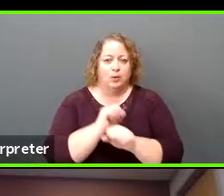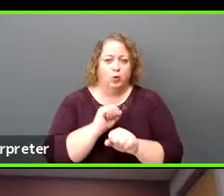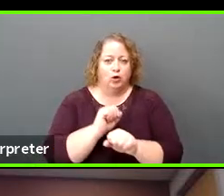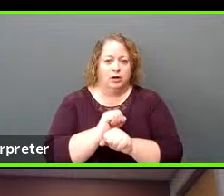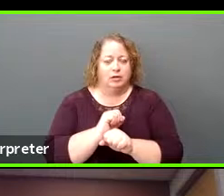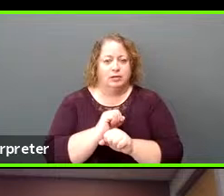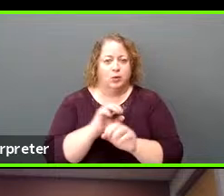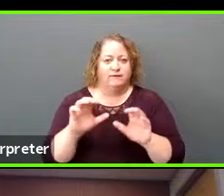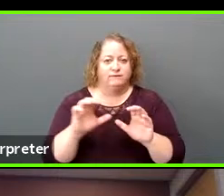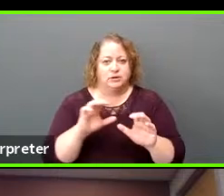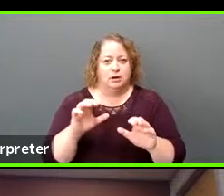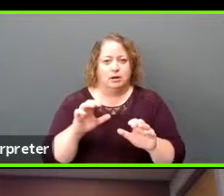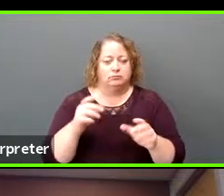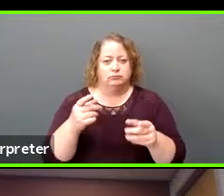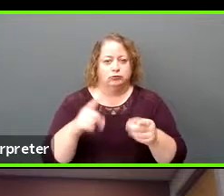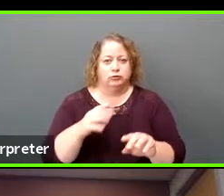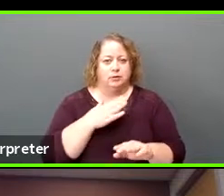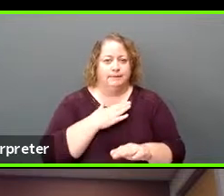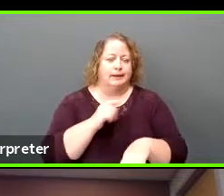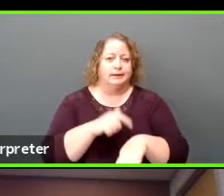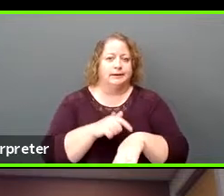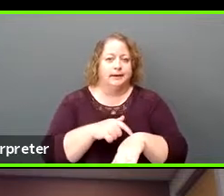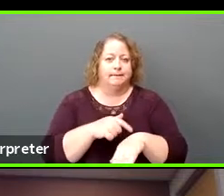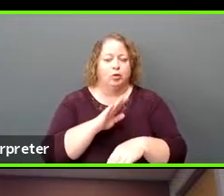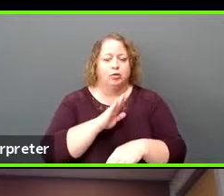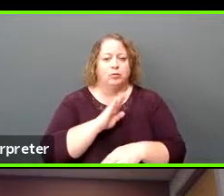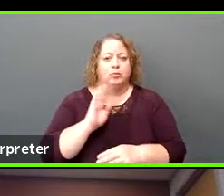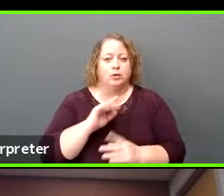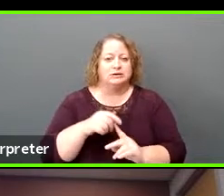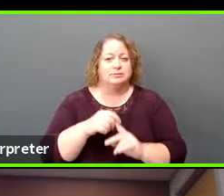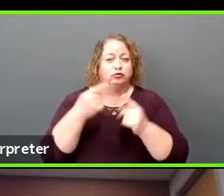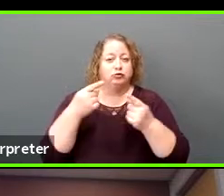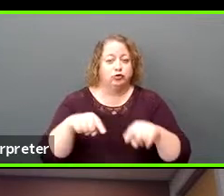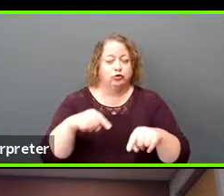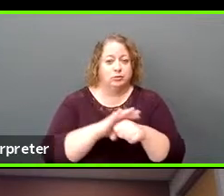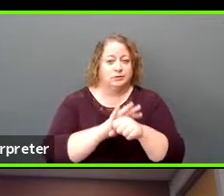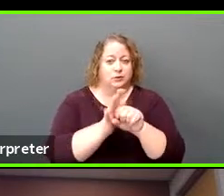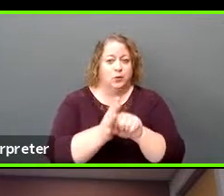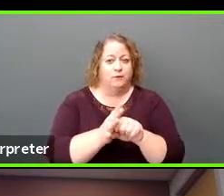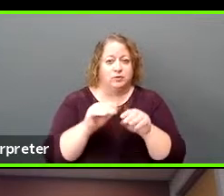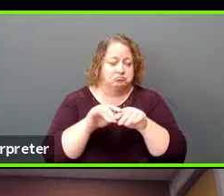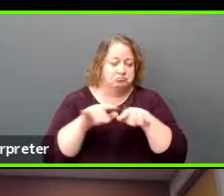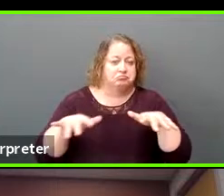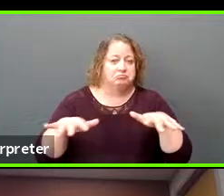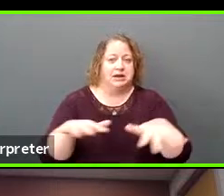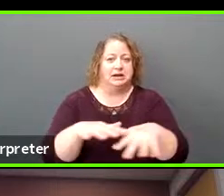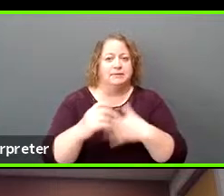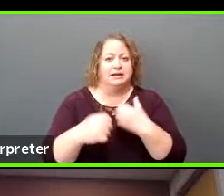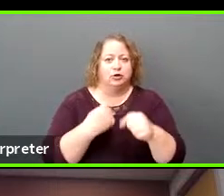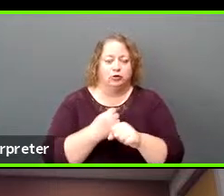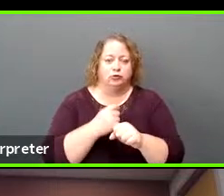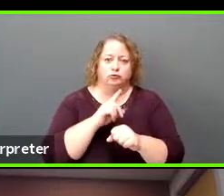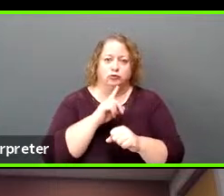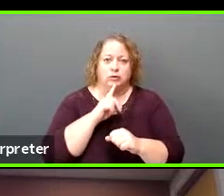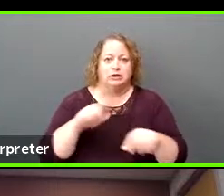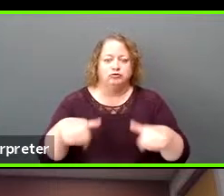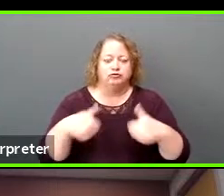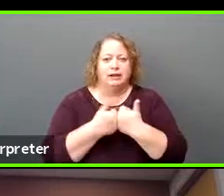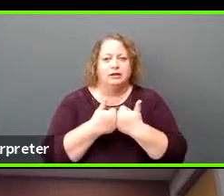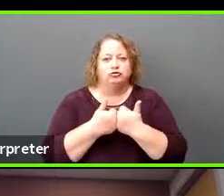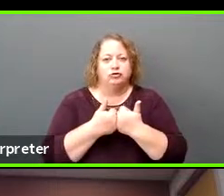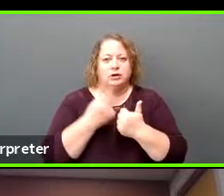that has been done throughout my service, especially during this pandemic year, which has been particularly